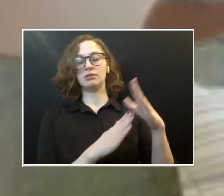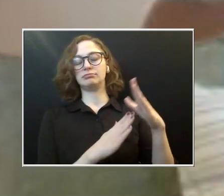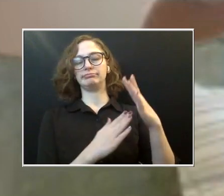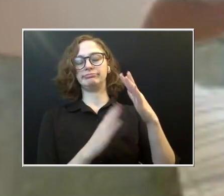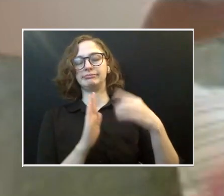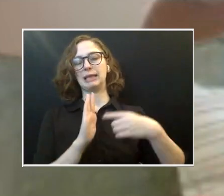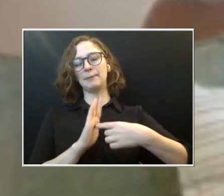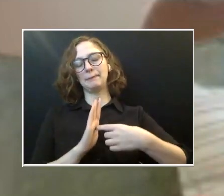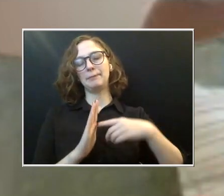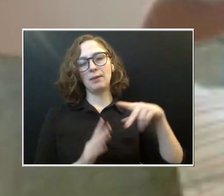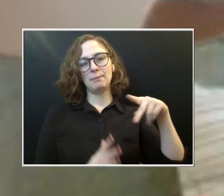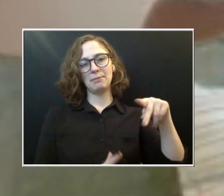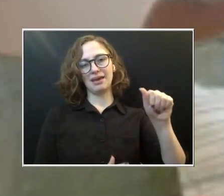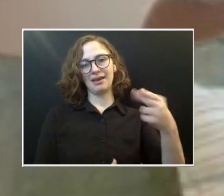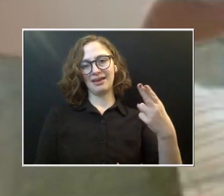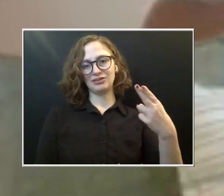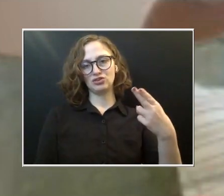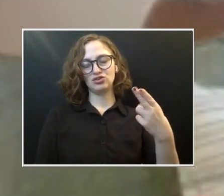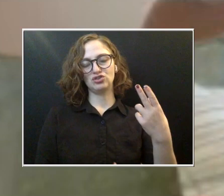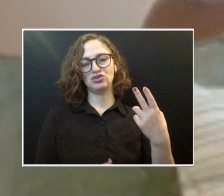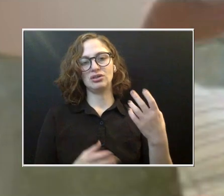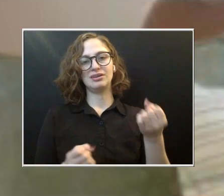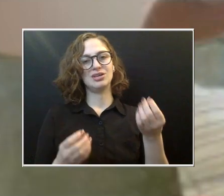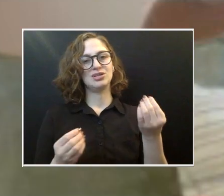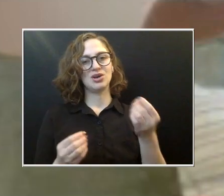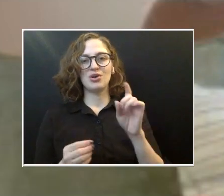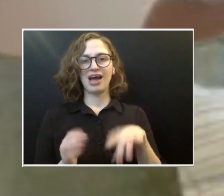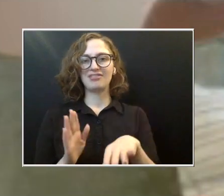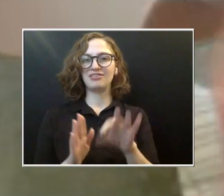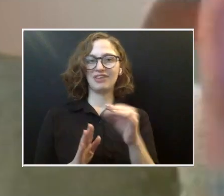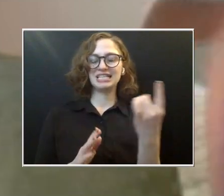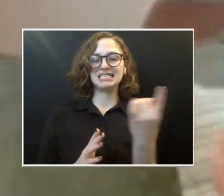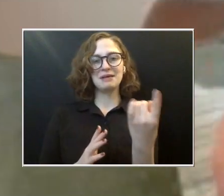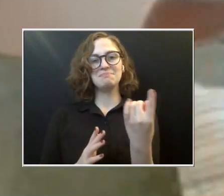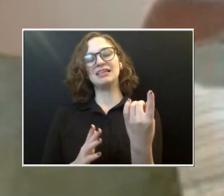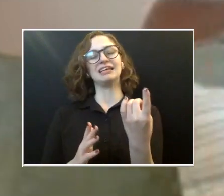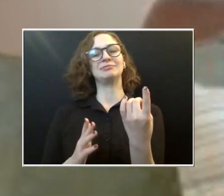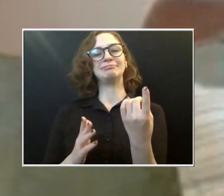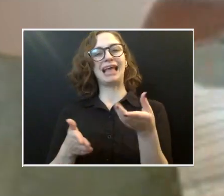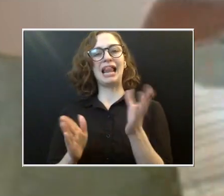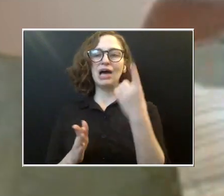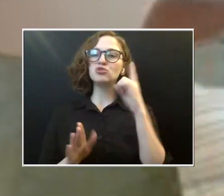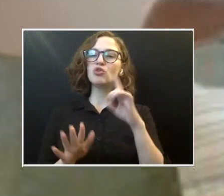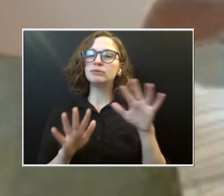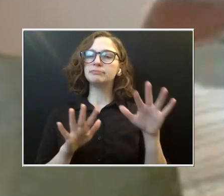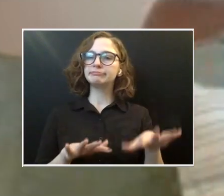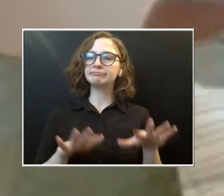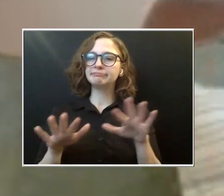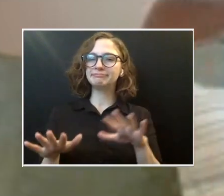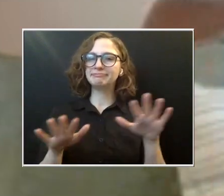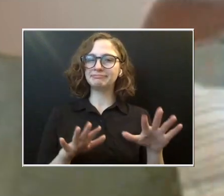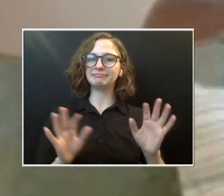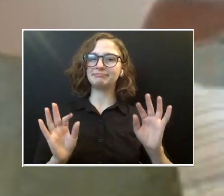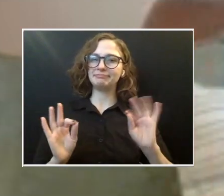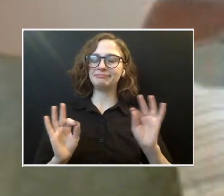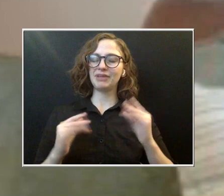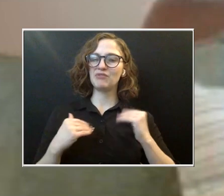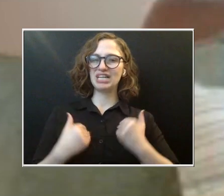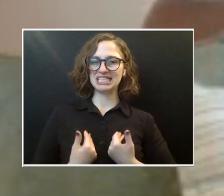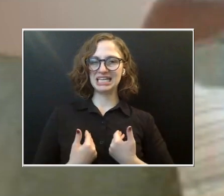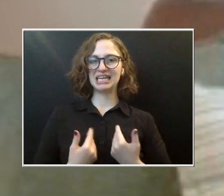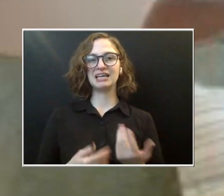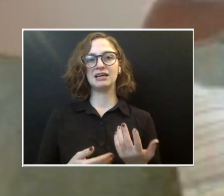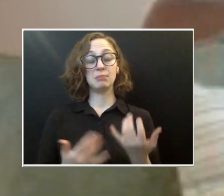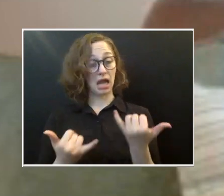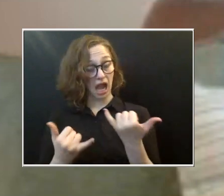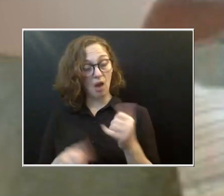really have to find something that will allow you to have minimal fatigue. So I am actually working though full time